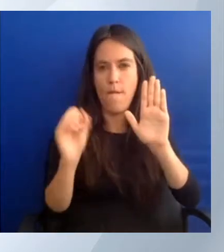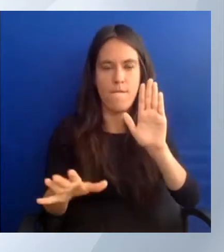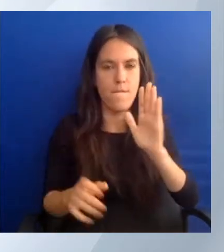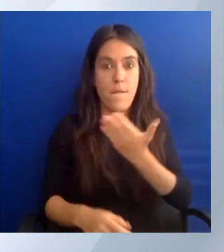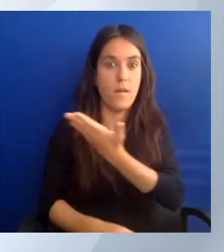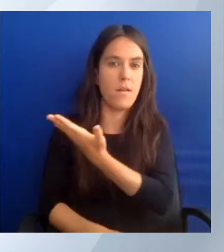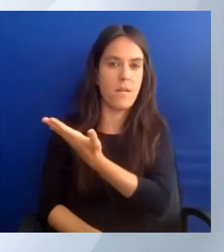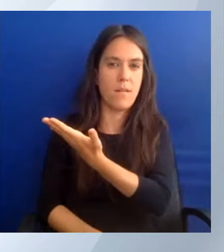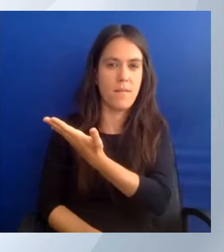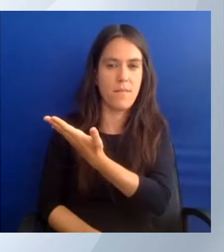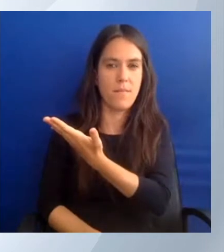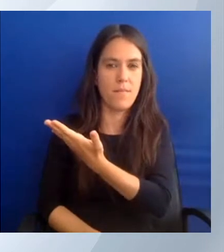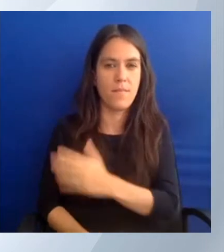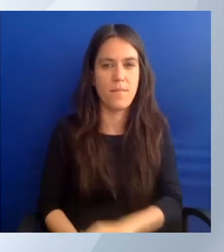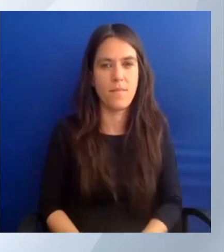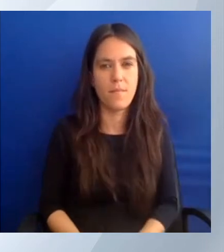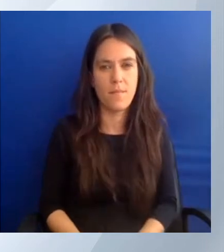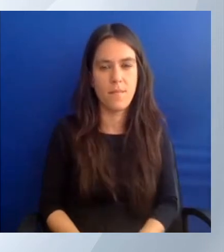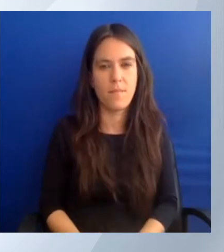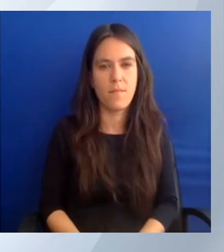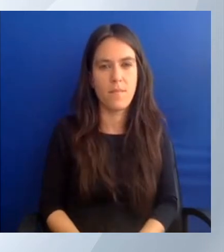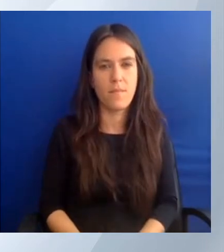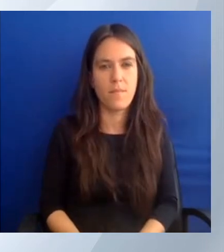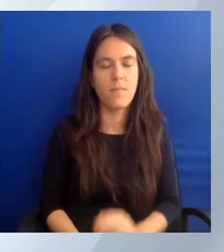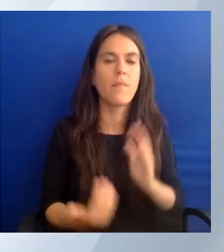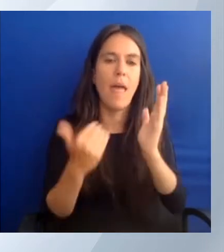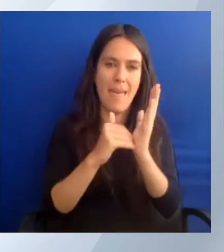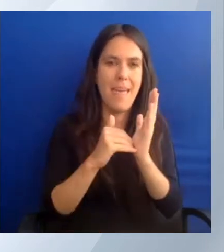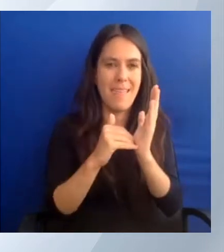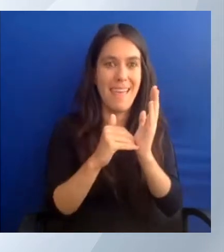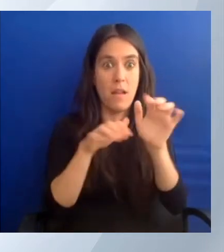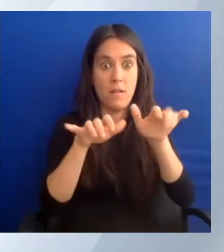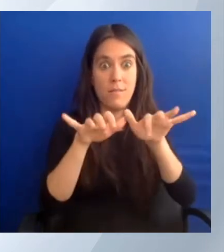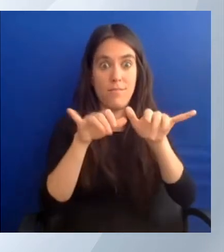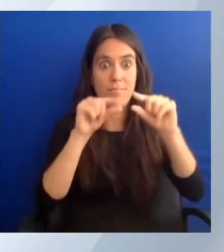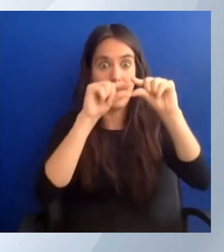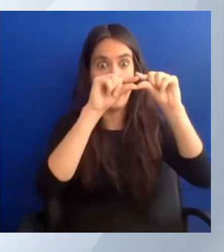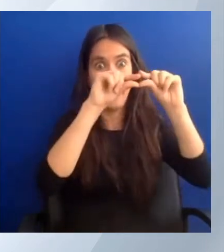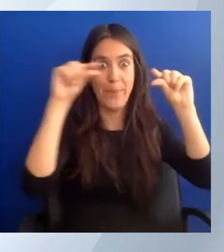I will again make an HTTP GET request like this,